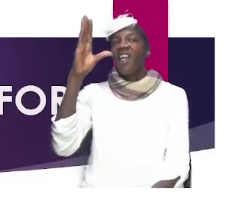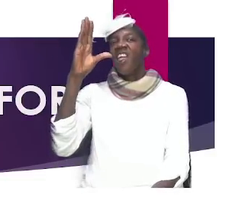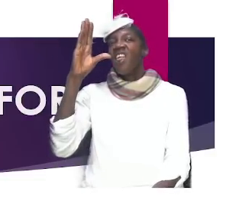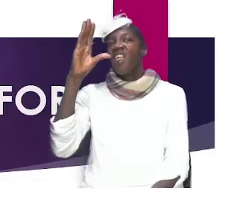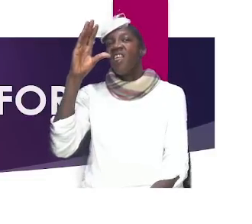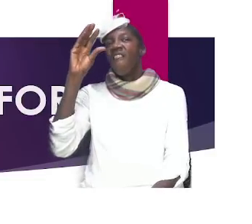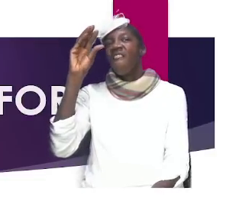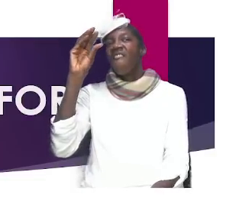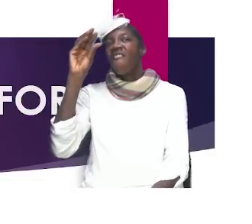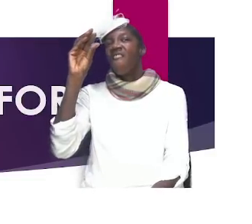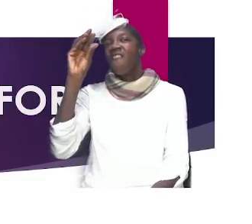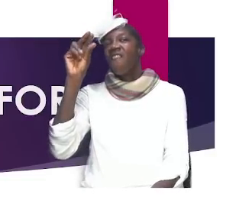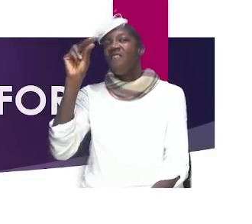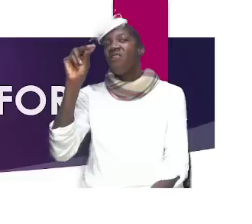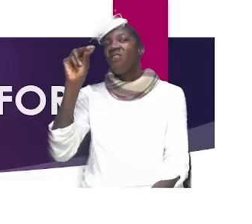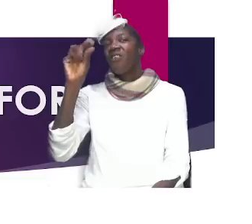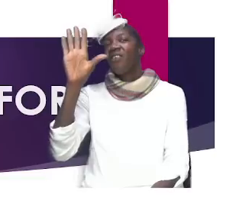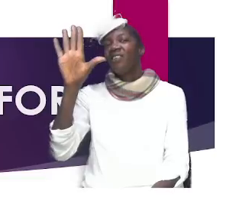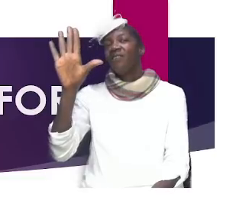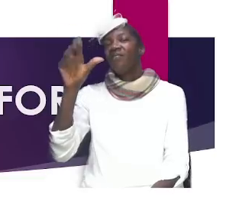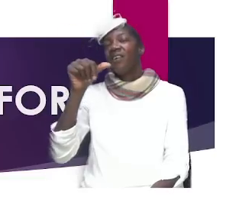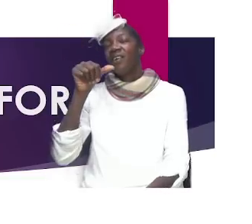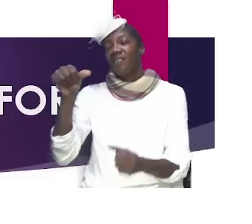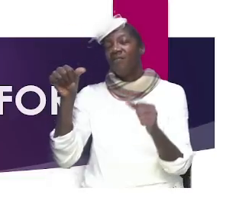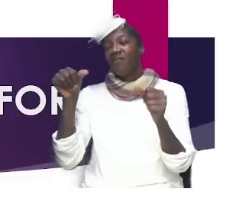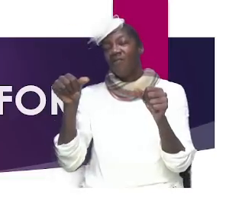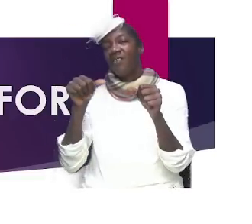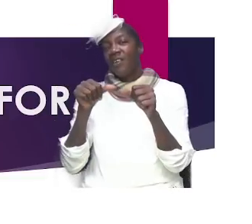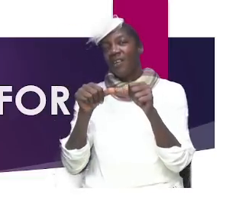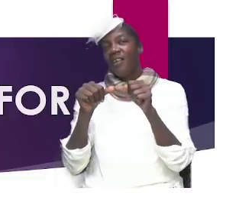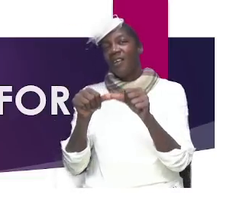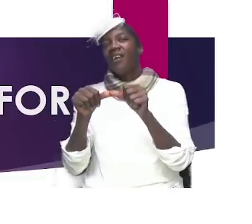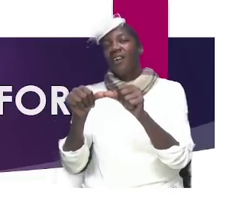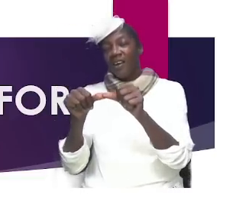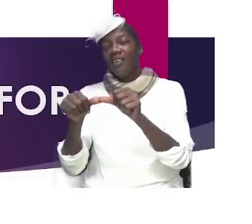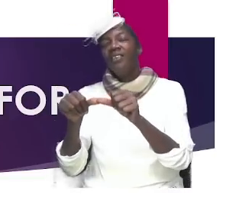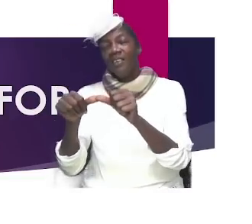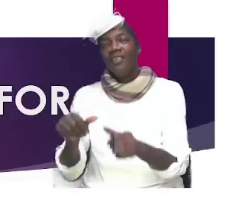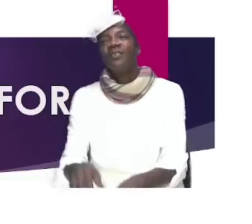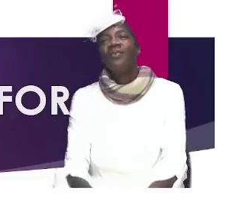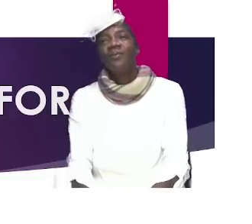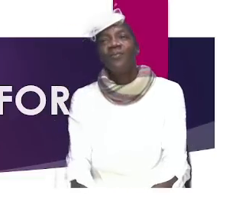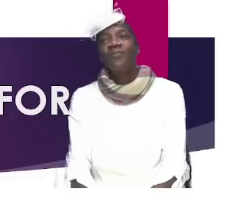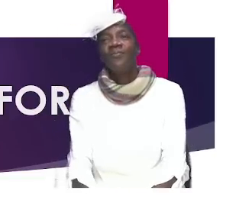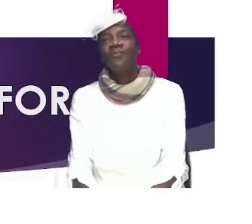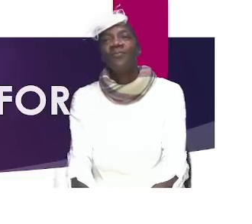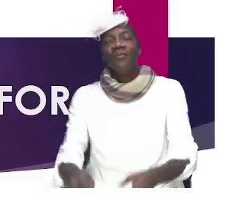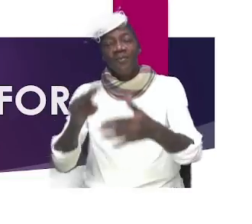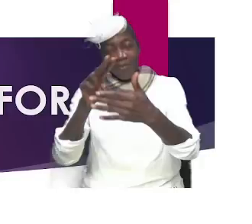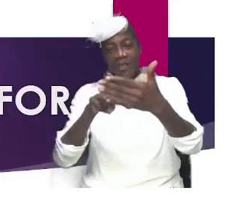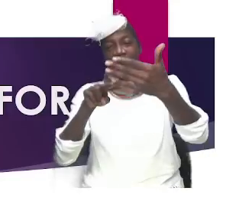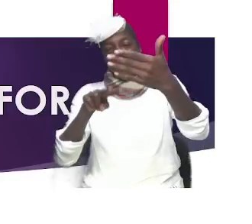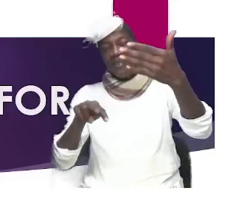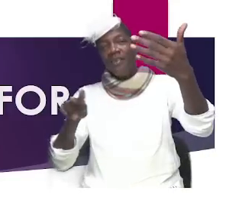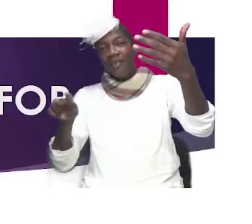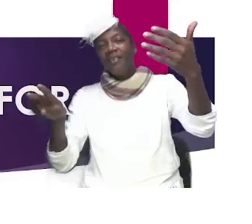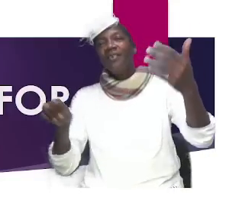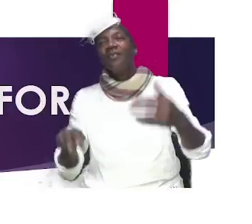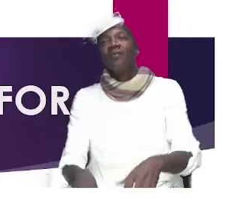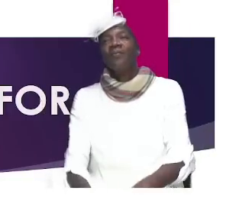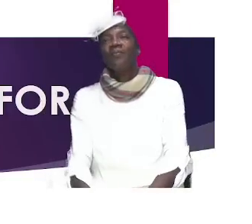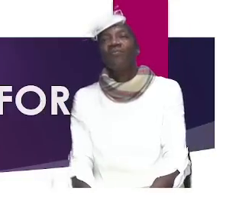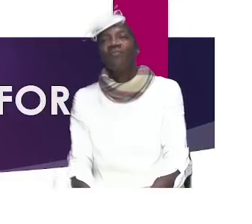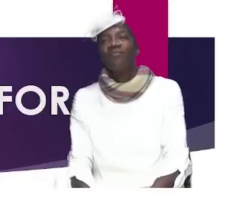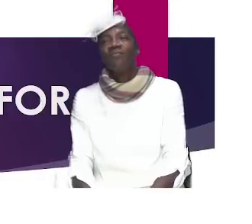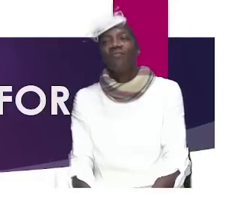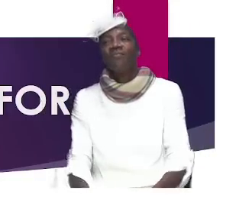us even more vividly. St. Matthew chapter 25, verses